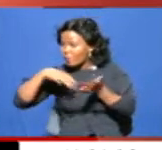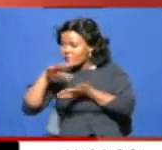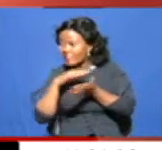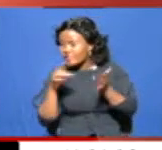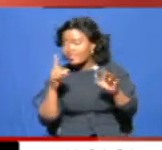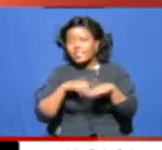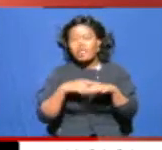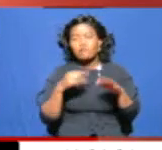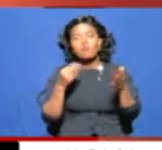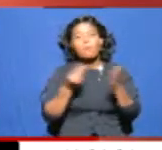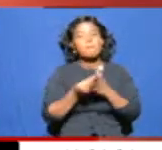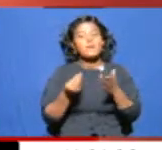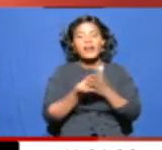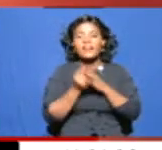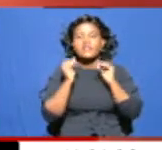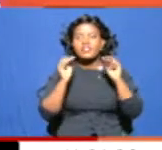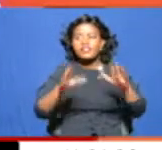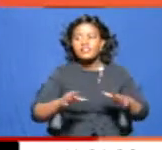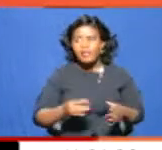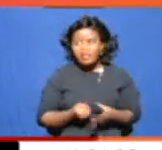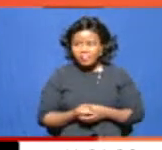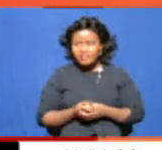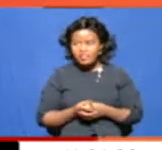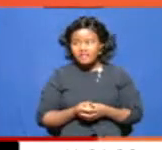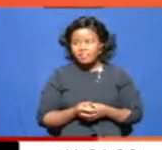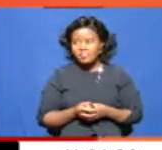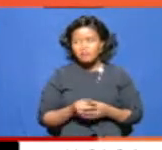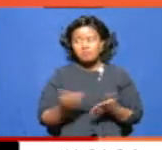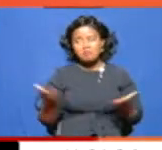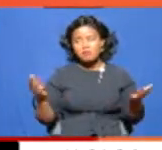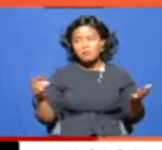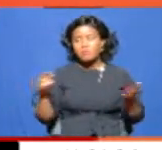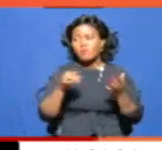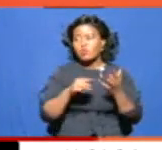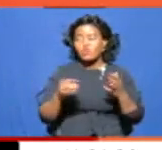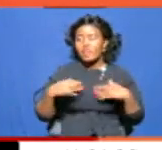have. You're drinking champagne on a beer budget. Oh, no.